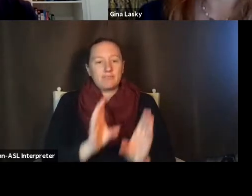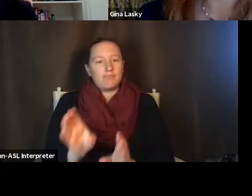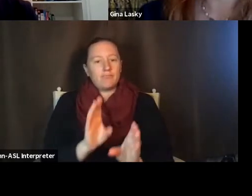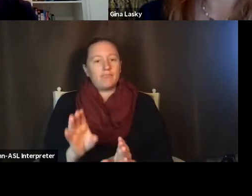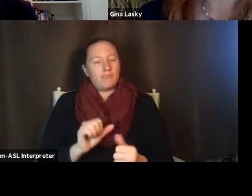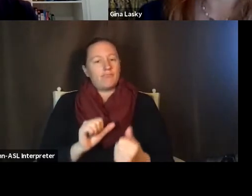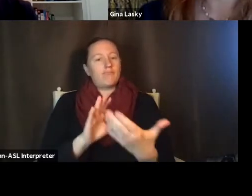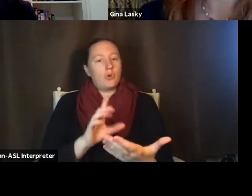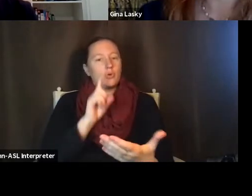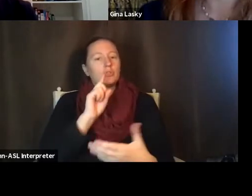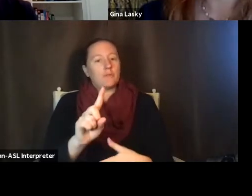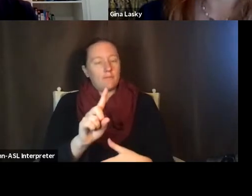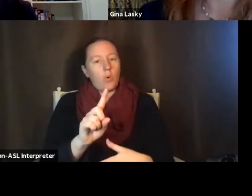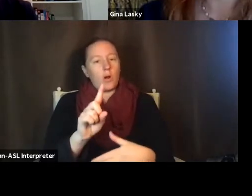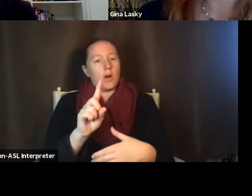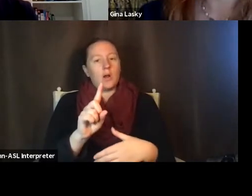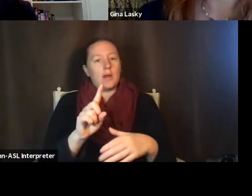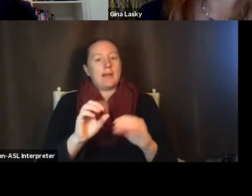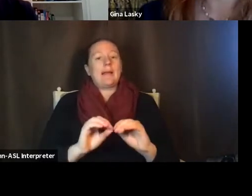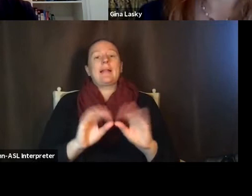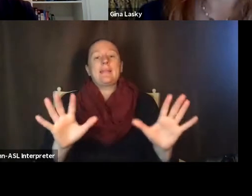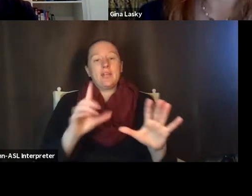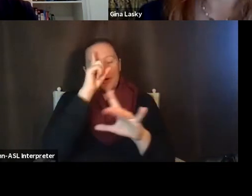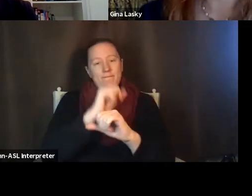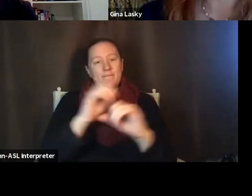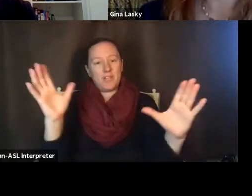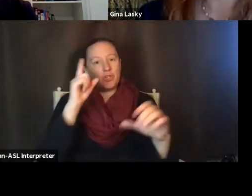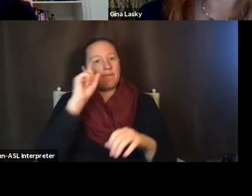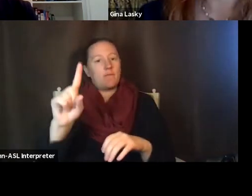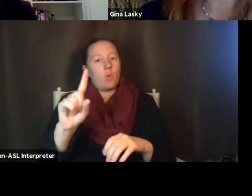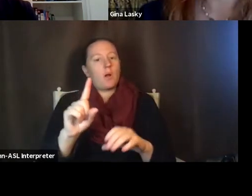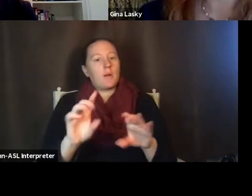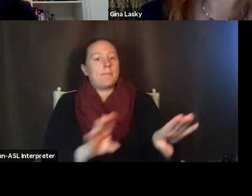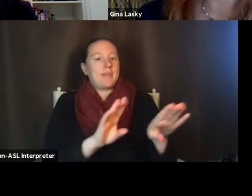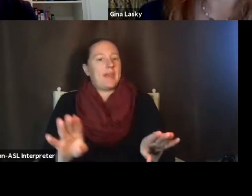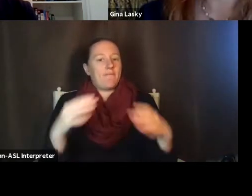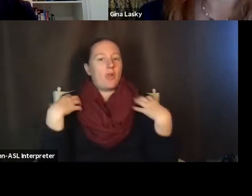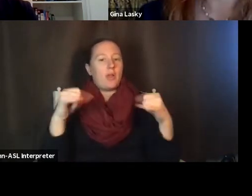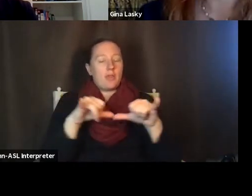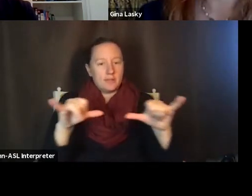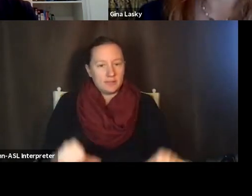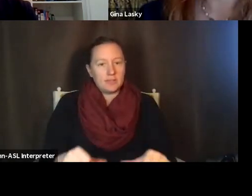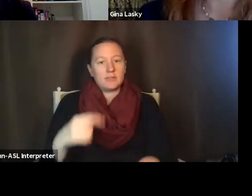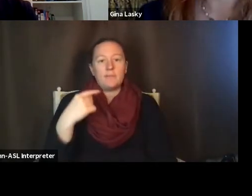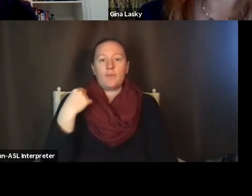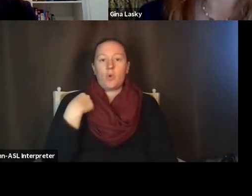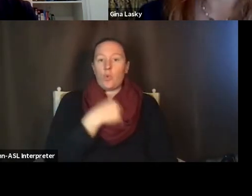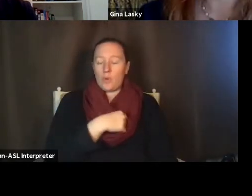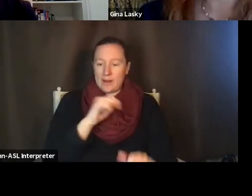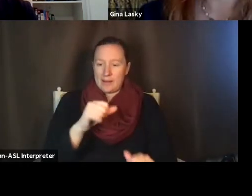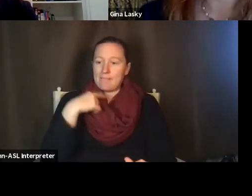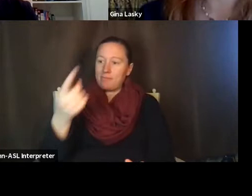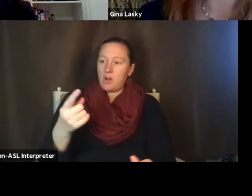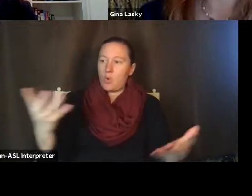the state about the behavioral health system. And the need for that to be able to say, here's the continuum we really want, and here's how